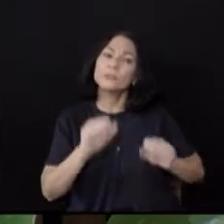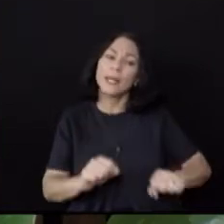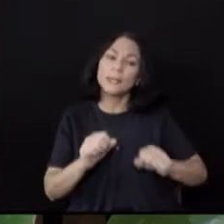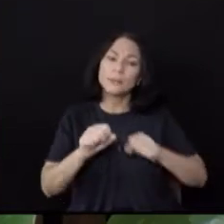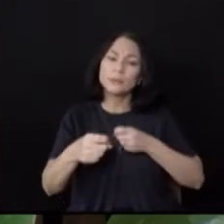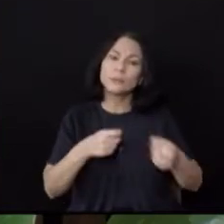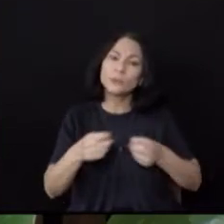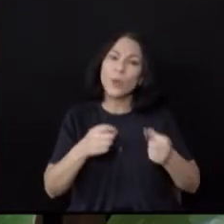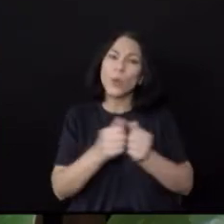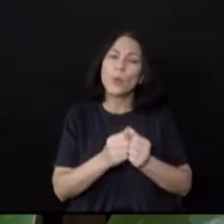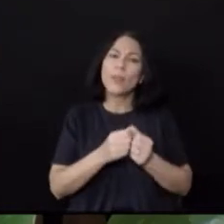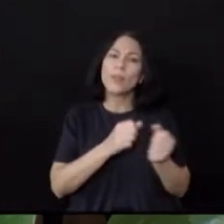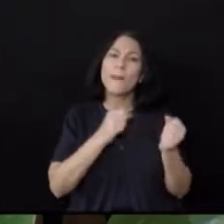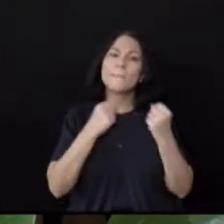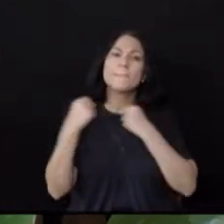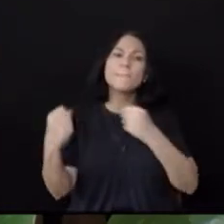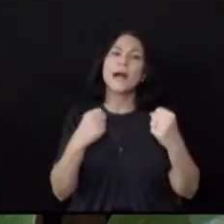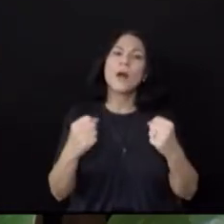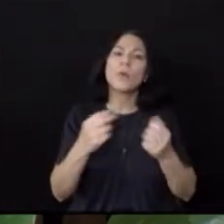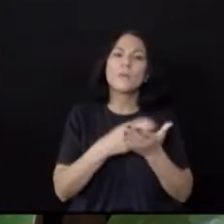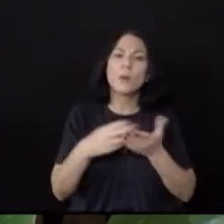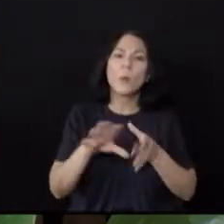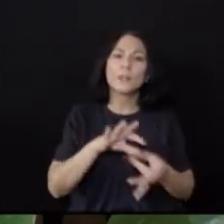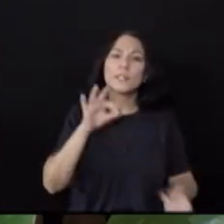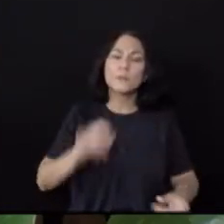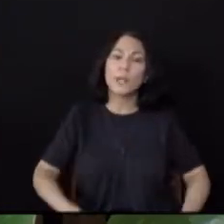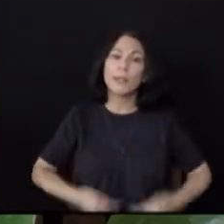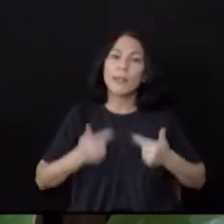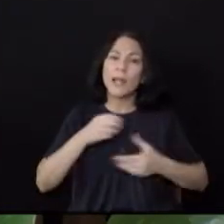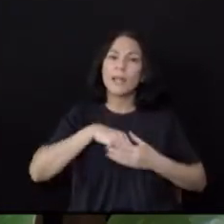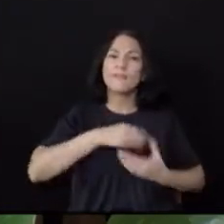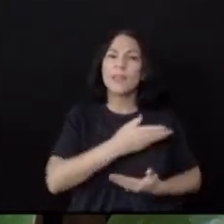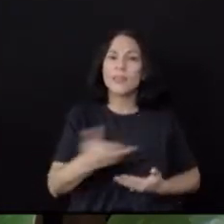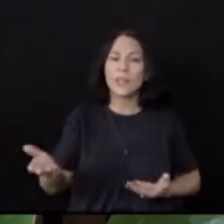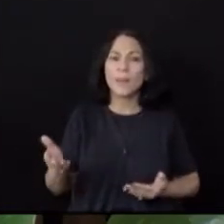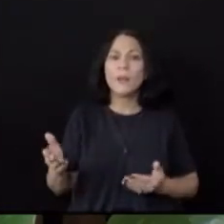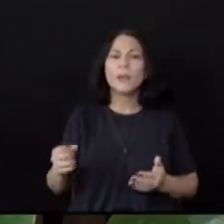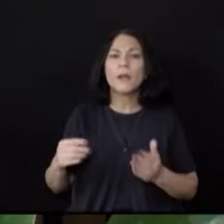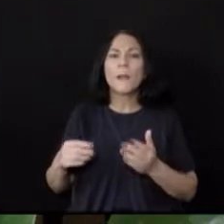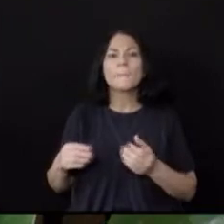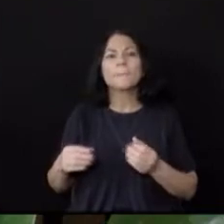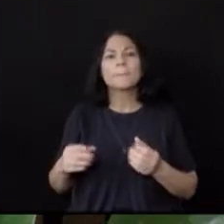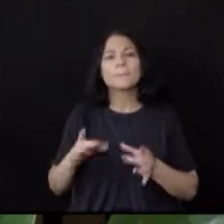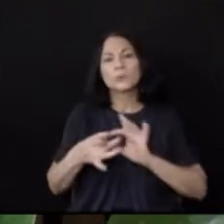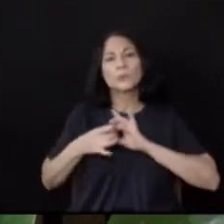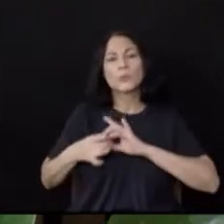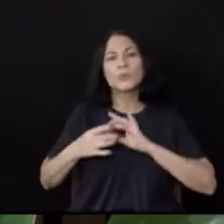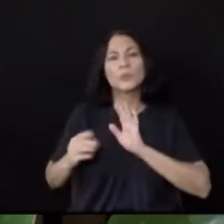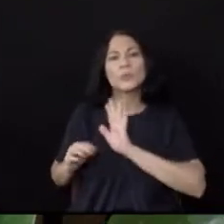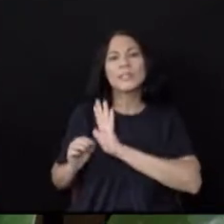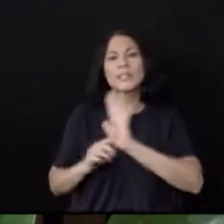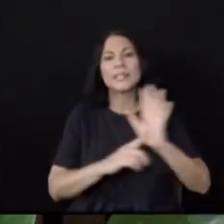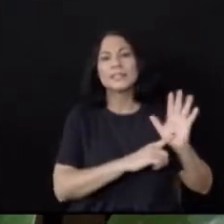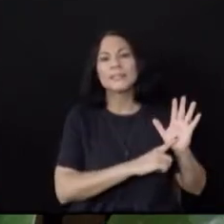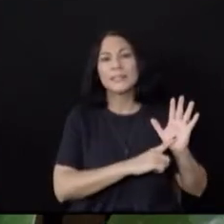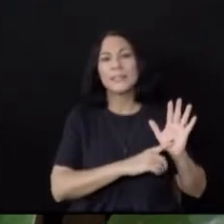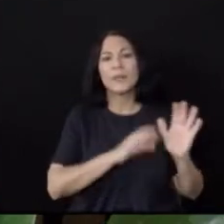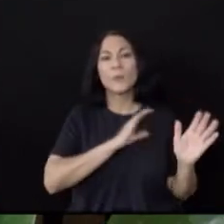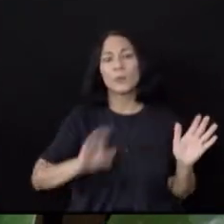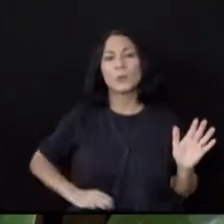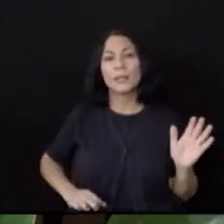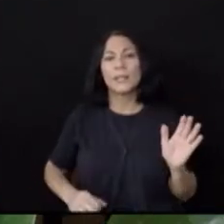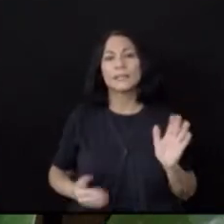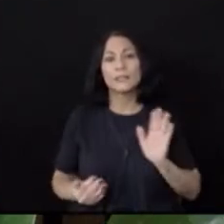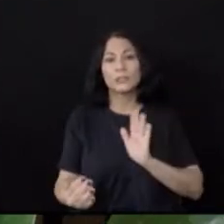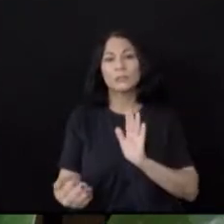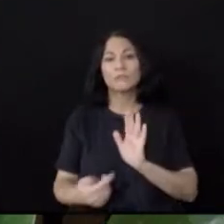Holy Spirit alive within them, according to the example that Christ had set before them and that Christ has set before